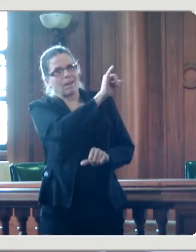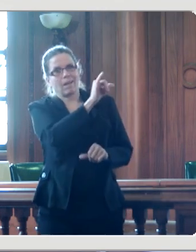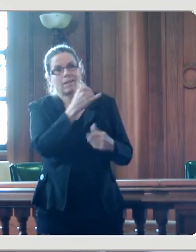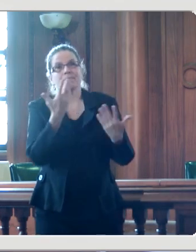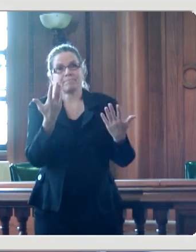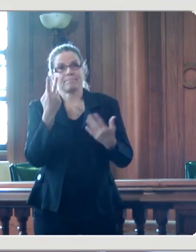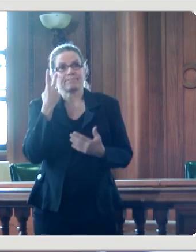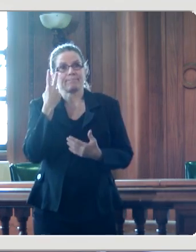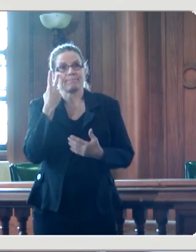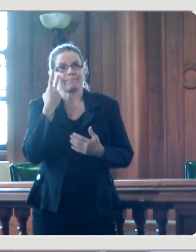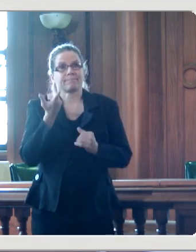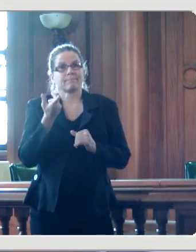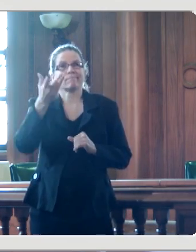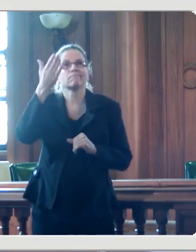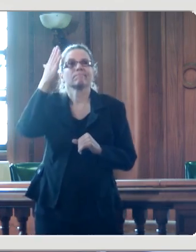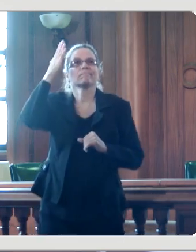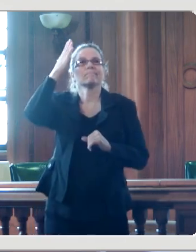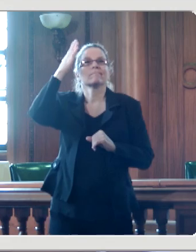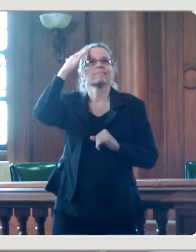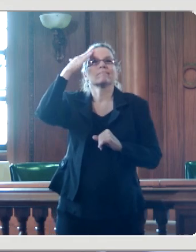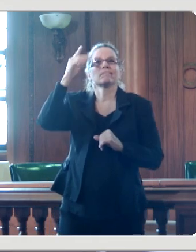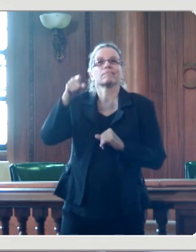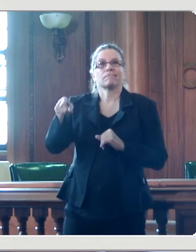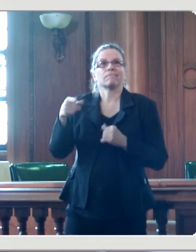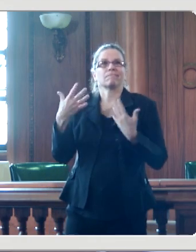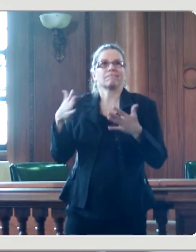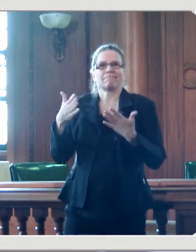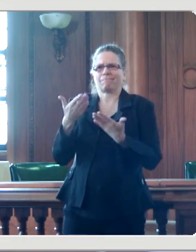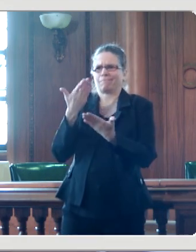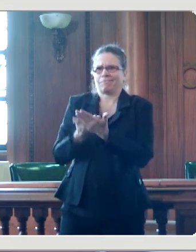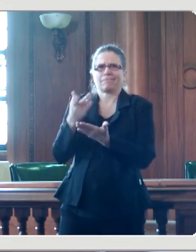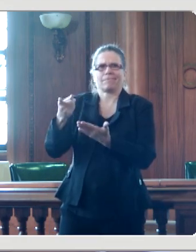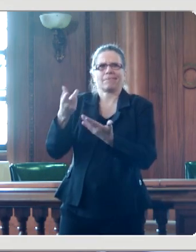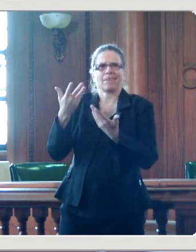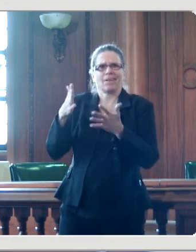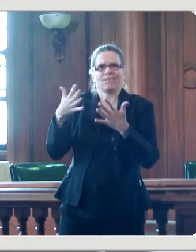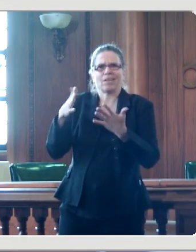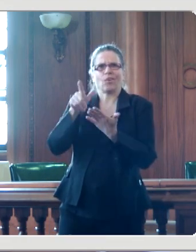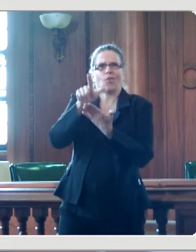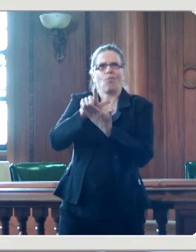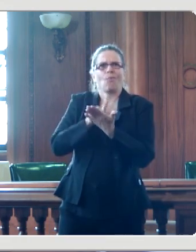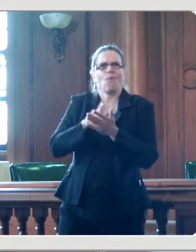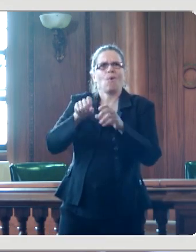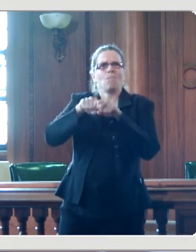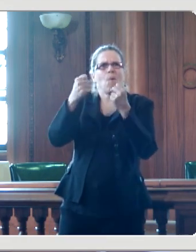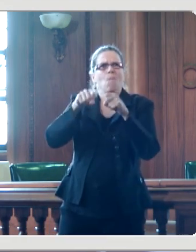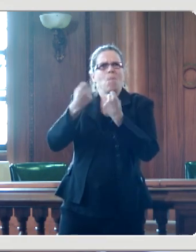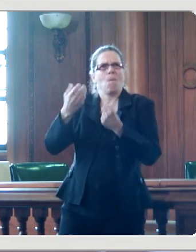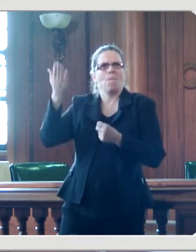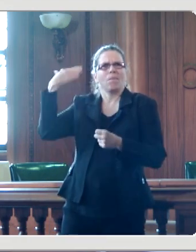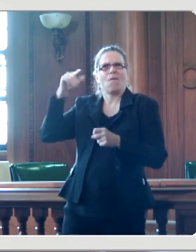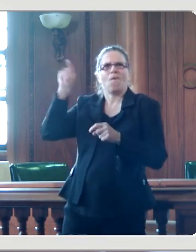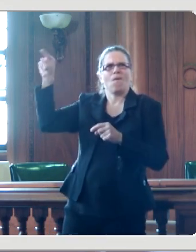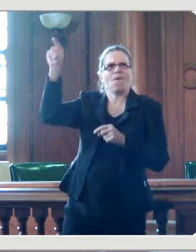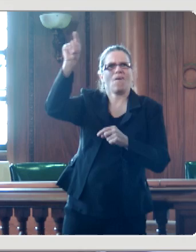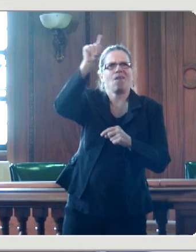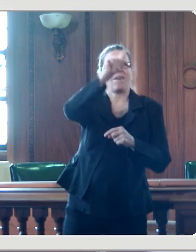like a duck, and it walks like a duck, it's a duck. So this was targeted,